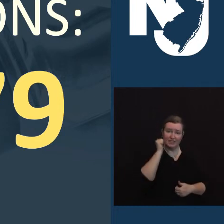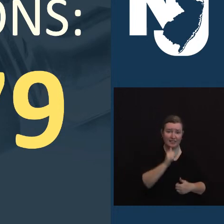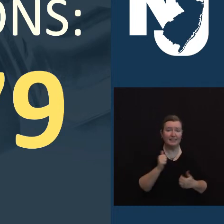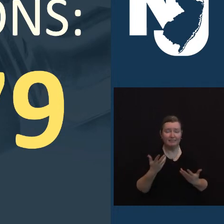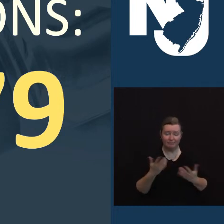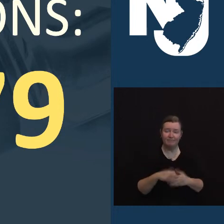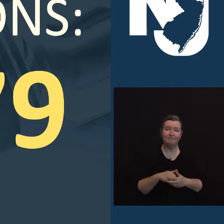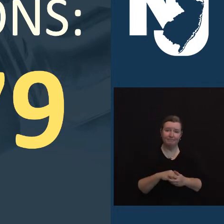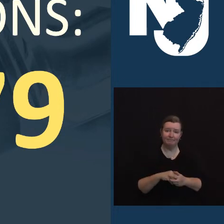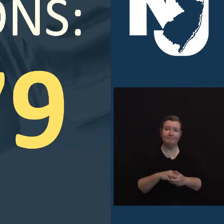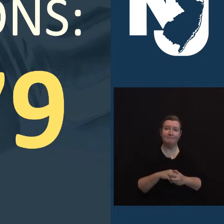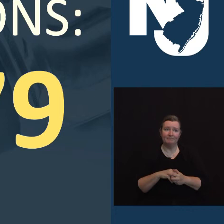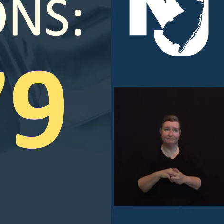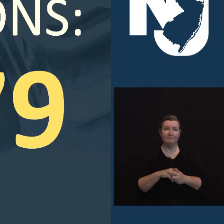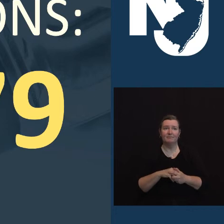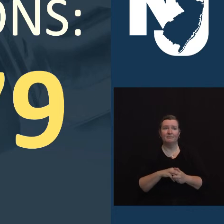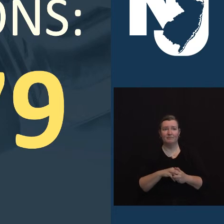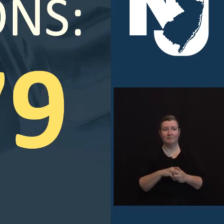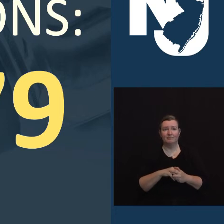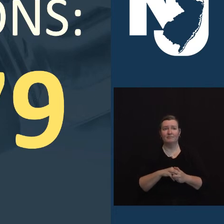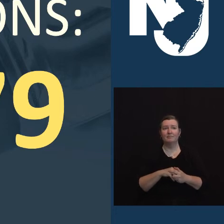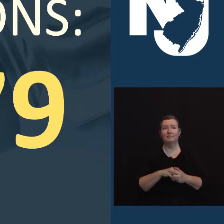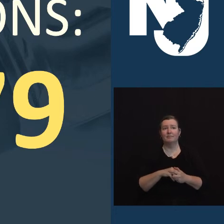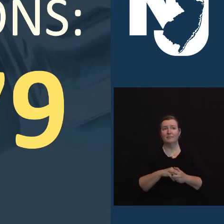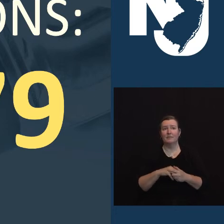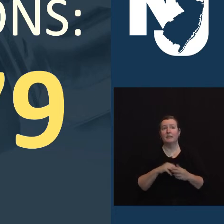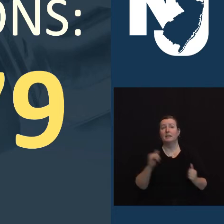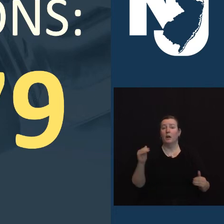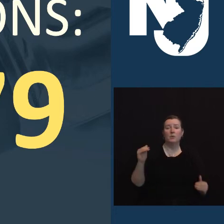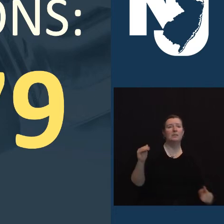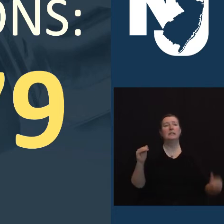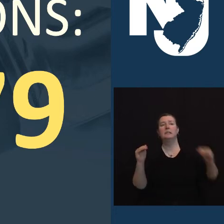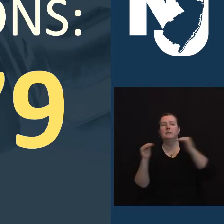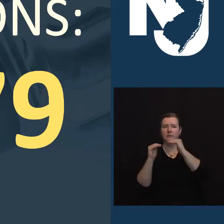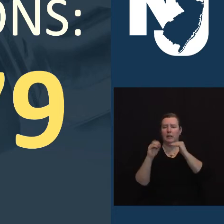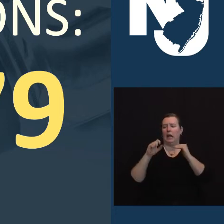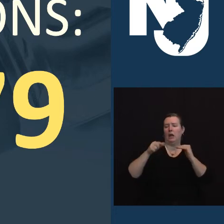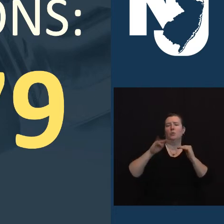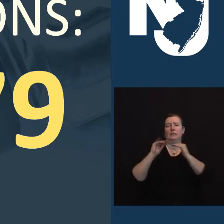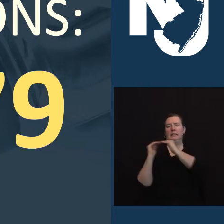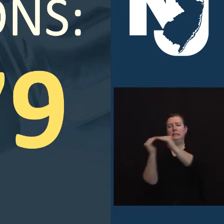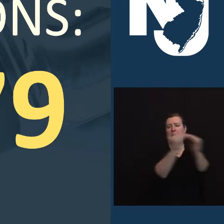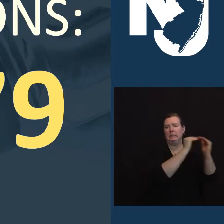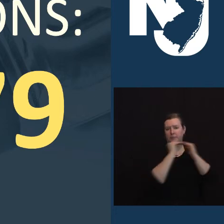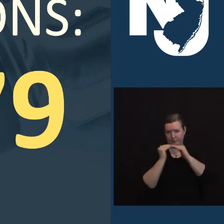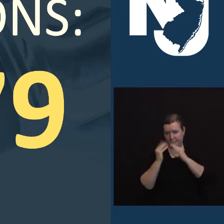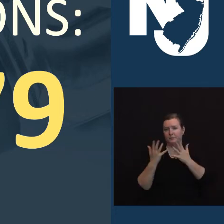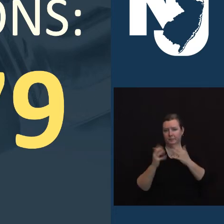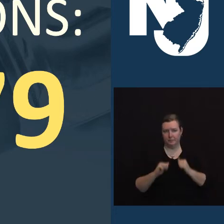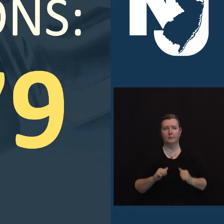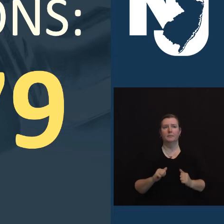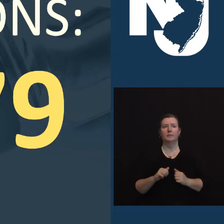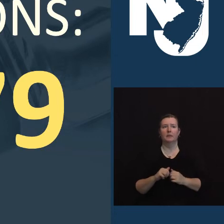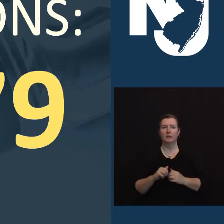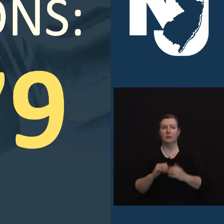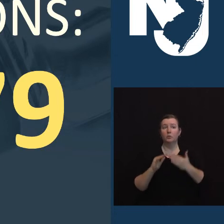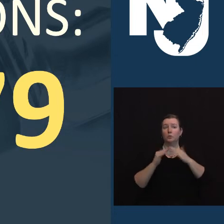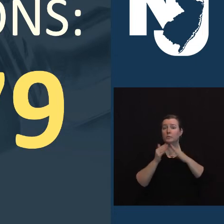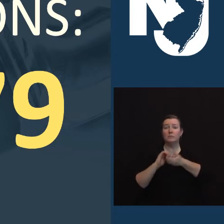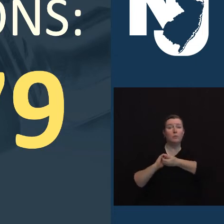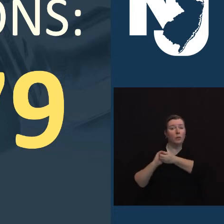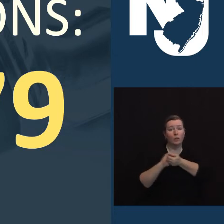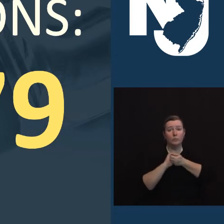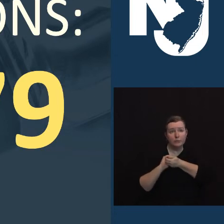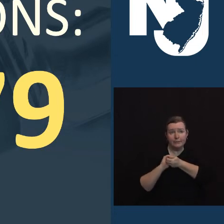Again, with regard to equity, from our community partnerships to our mega sites, we have taken every effort to ensure equitable access